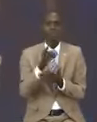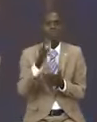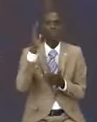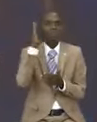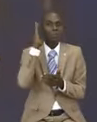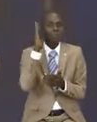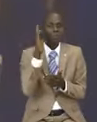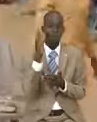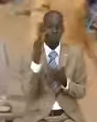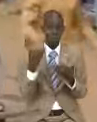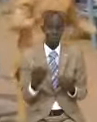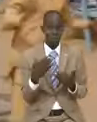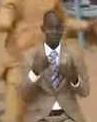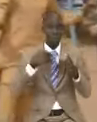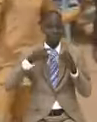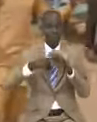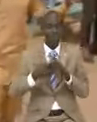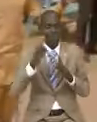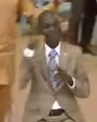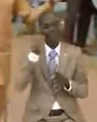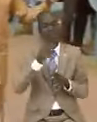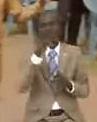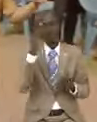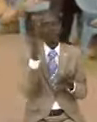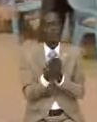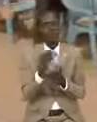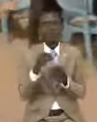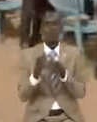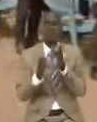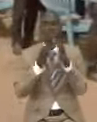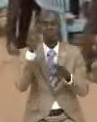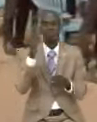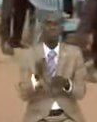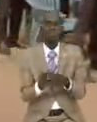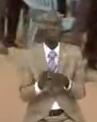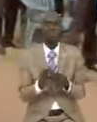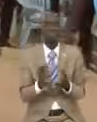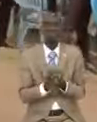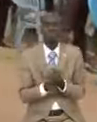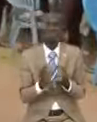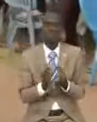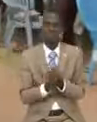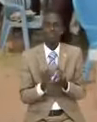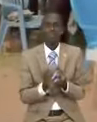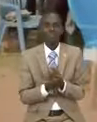will soar.